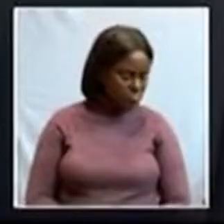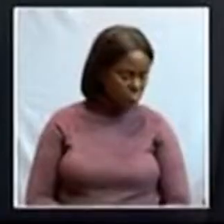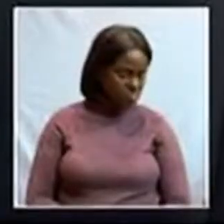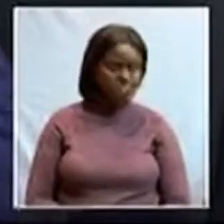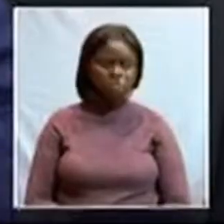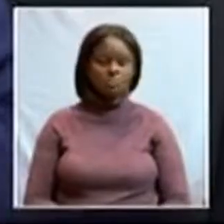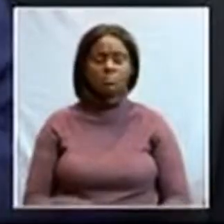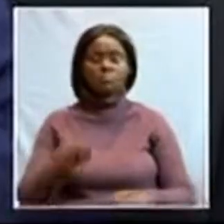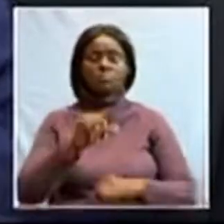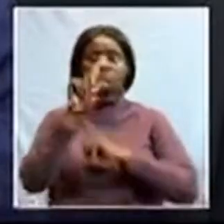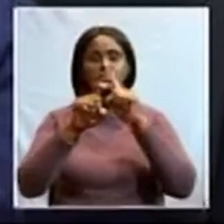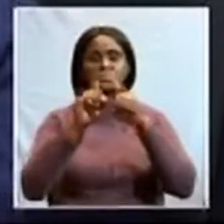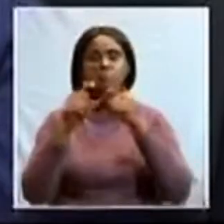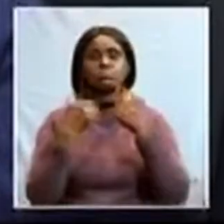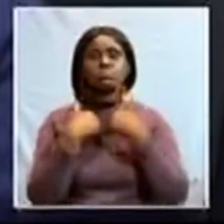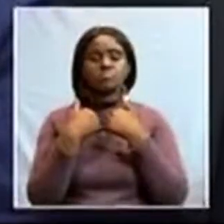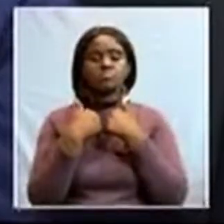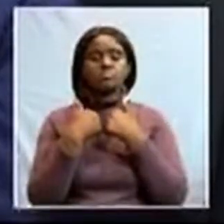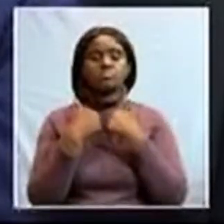The question I have is,